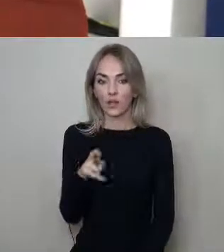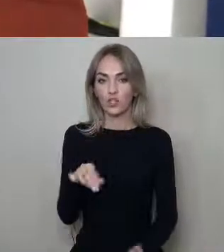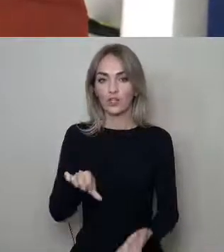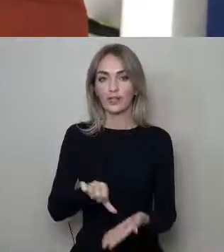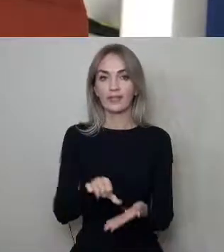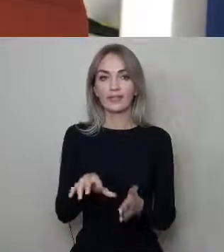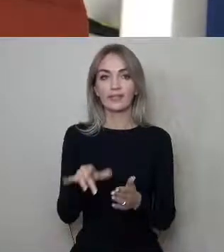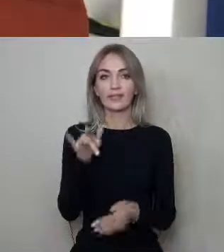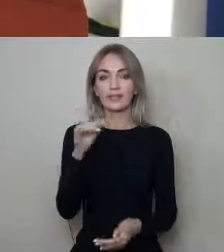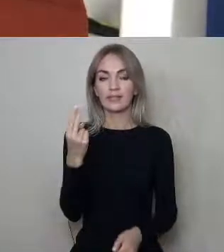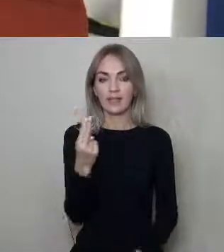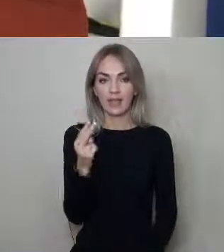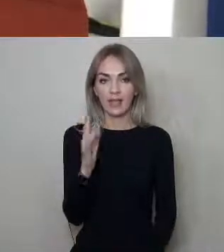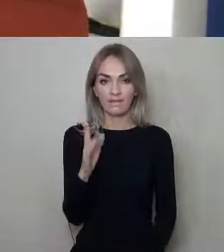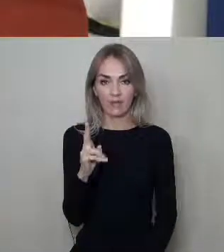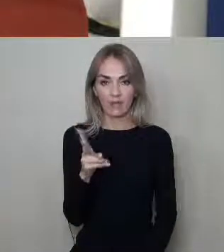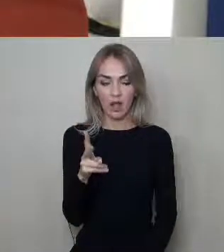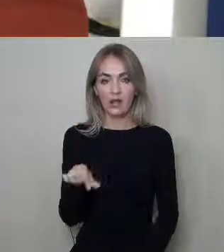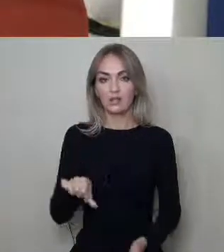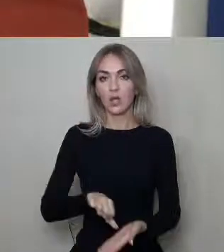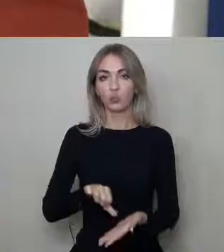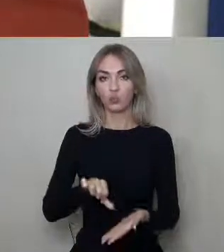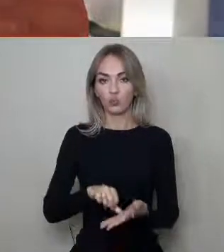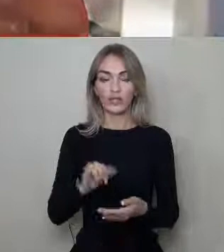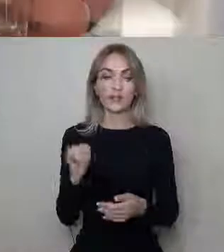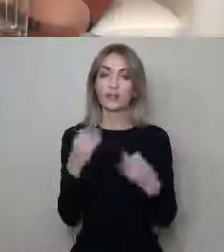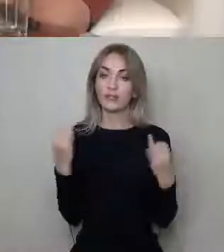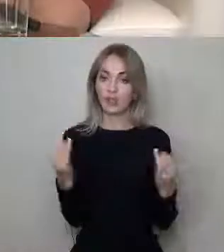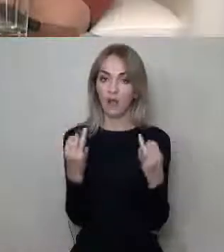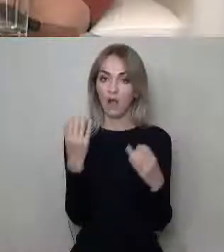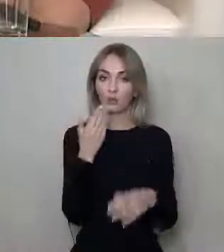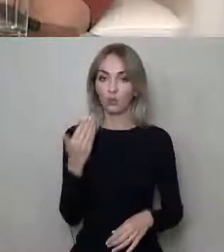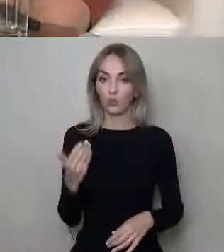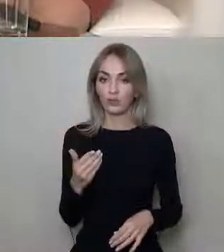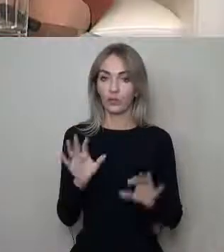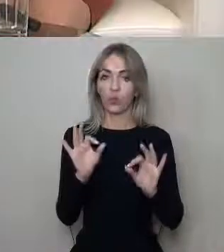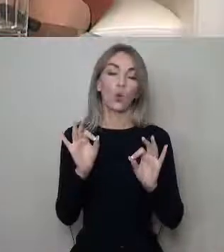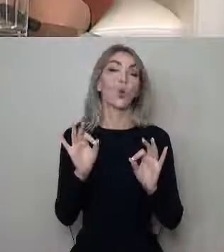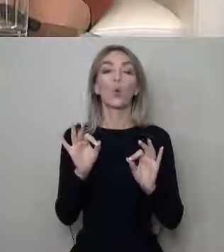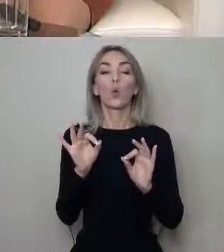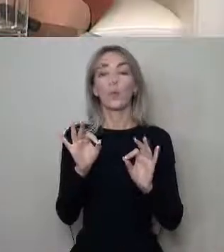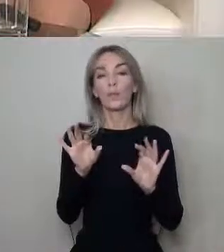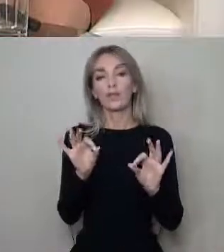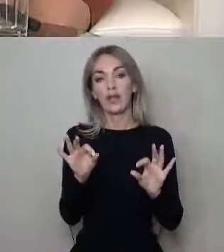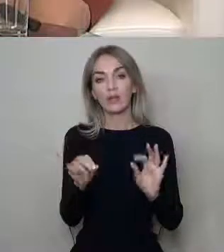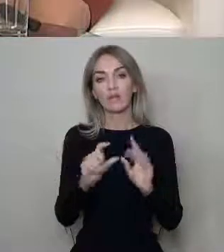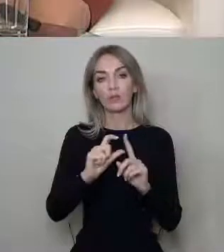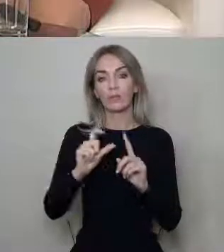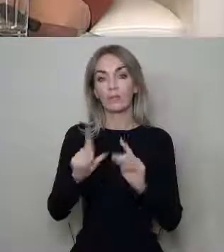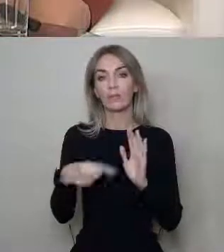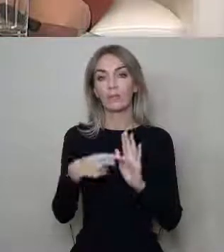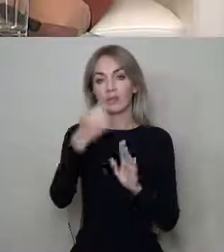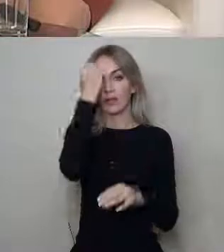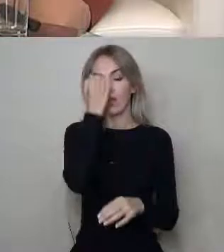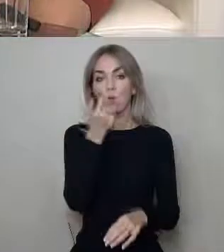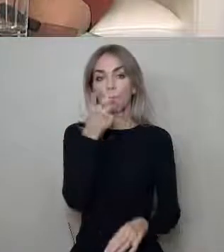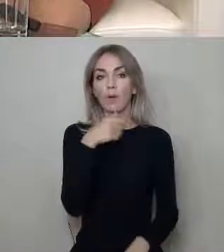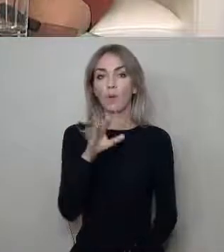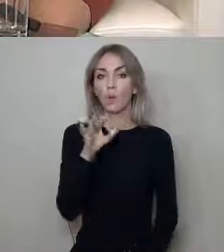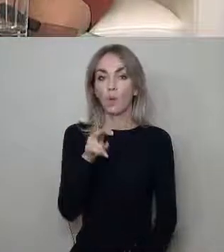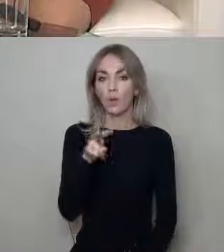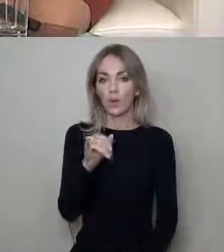webinars. Let me thank Victoria Glushenko, member of the CSC, for the presentation, comments, and answers to the